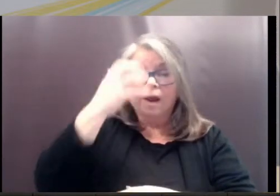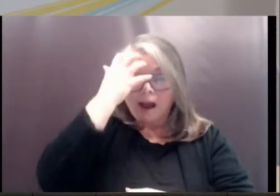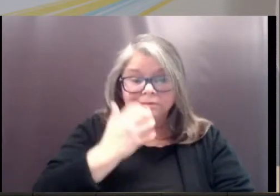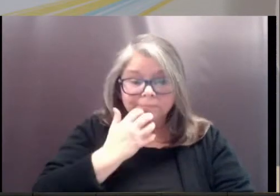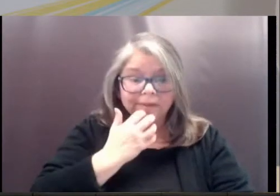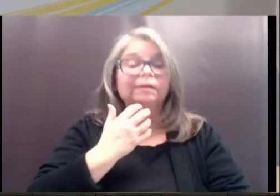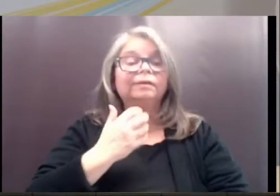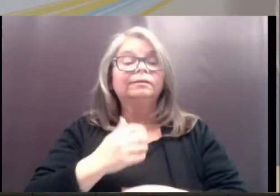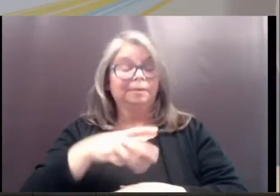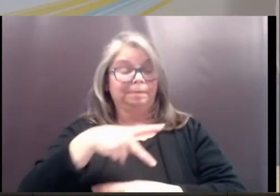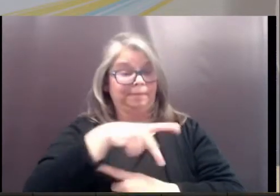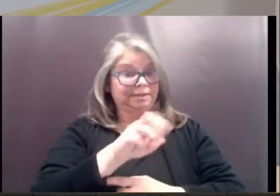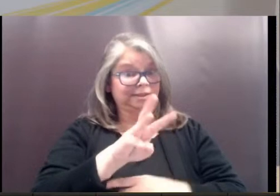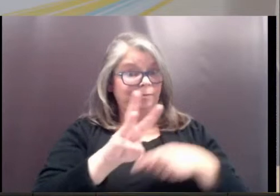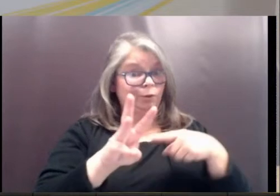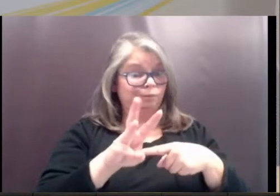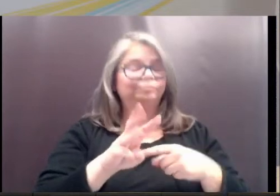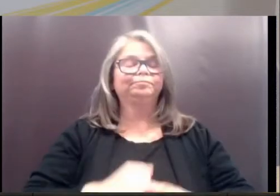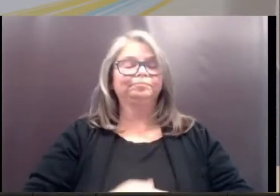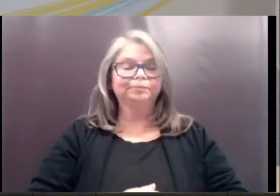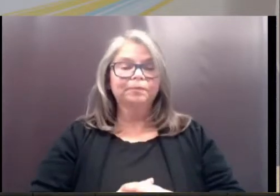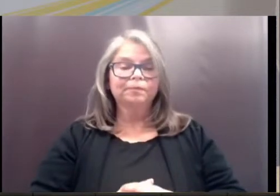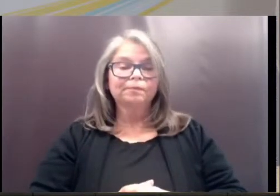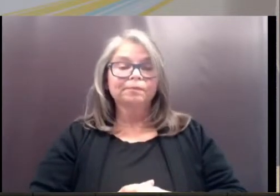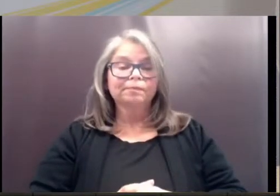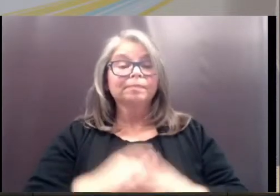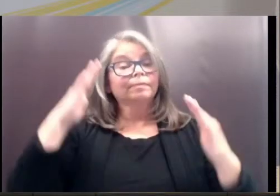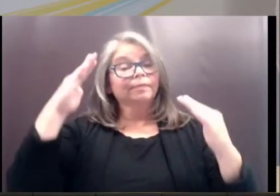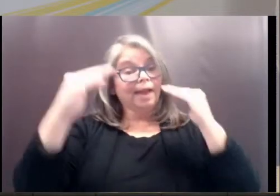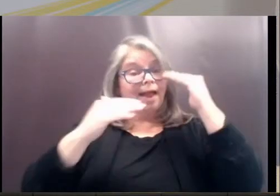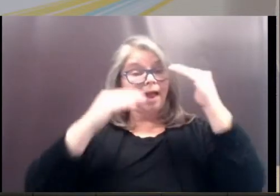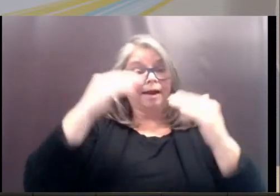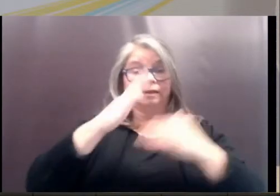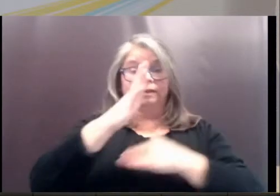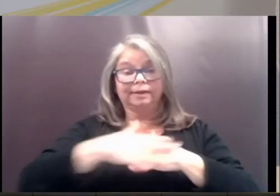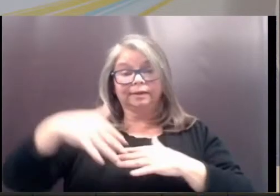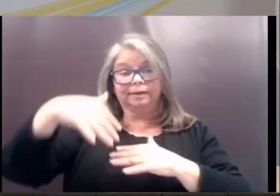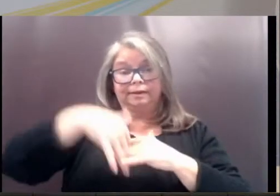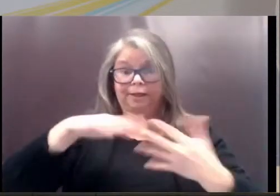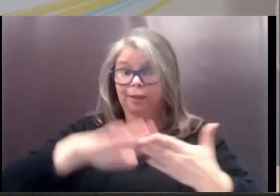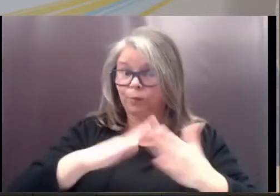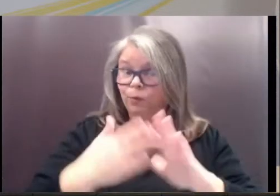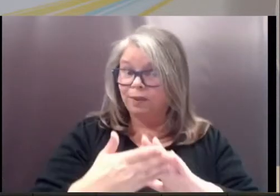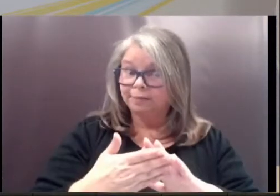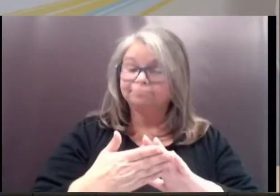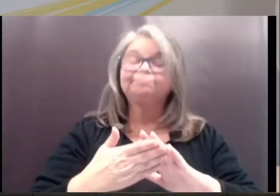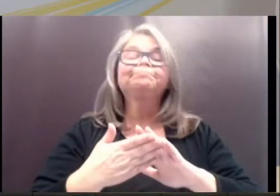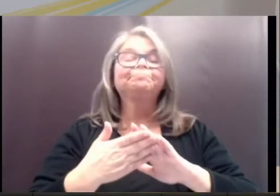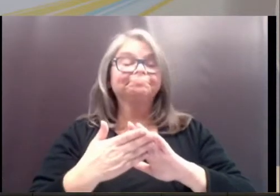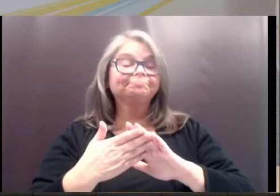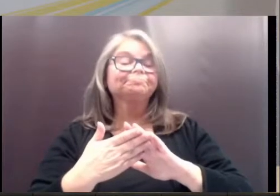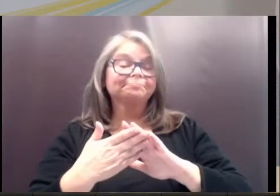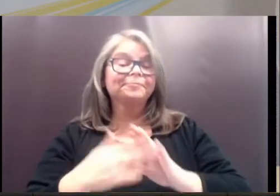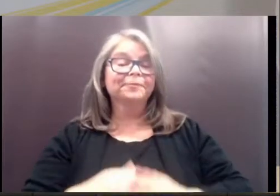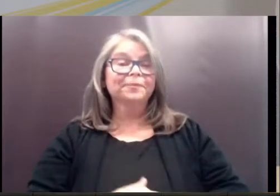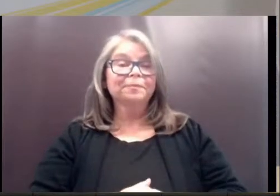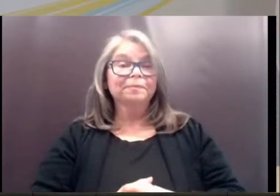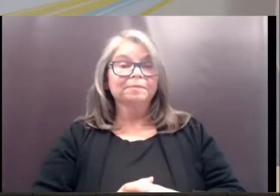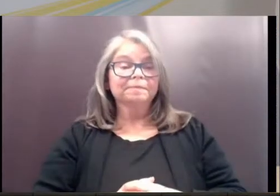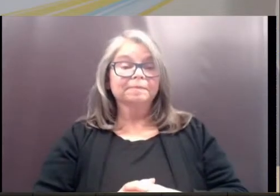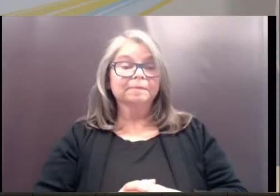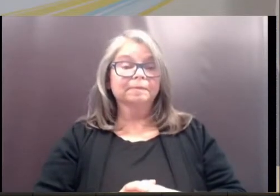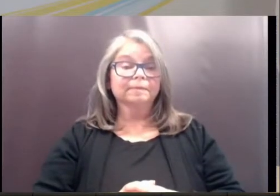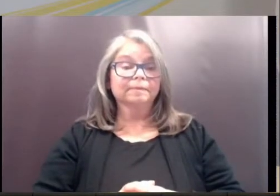where infection can have disproportionate consequences. And provided that Health Canada